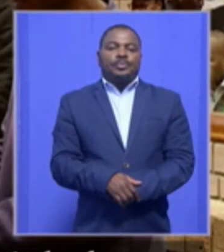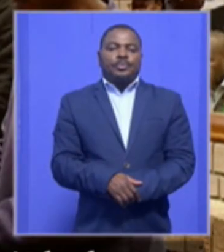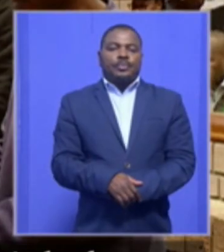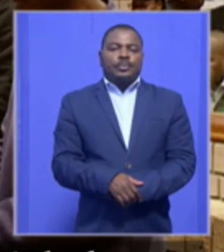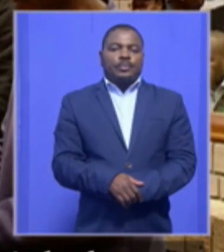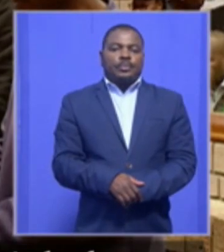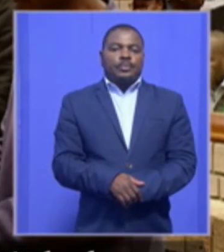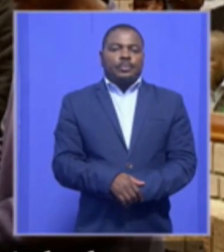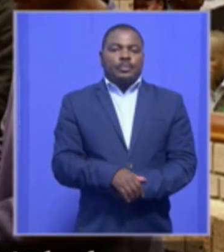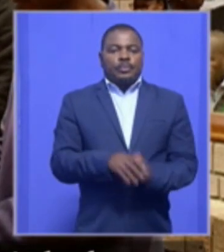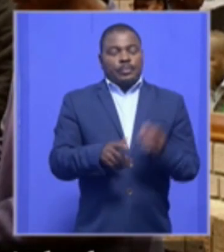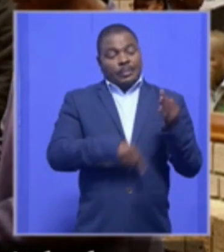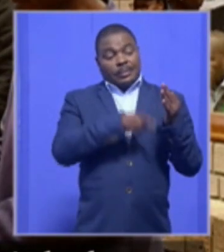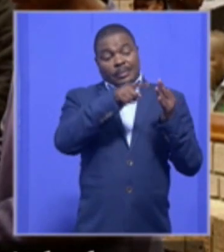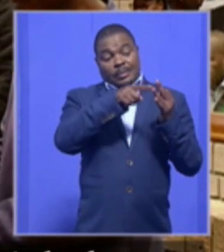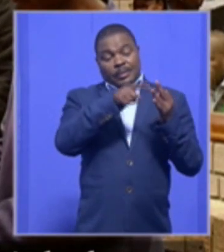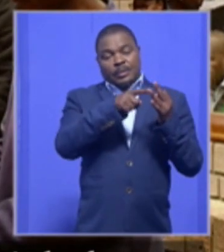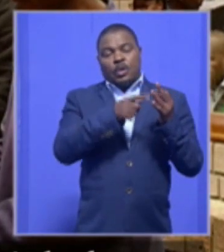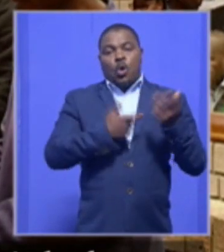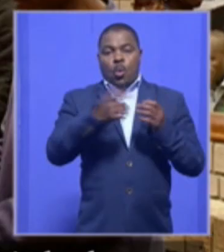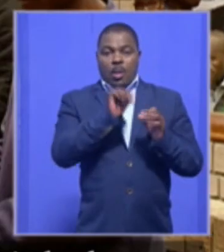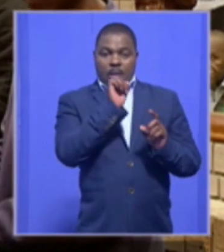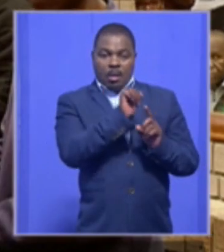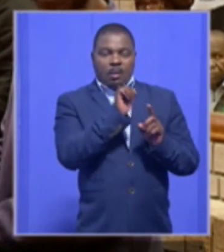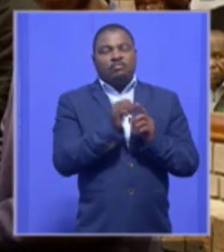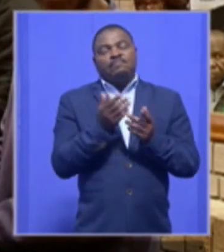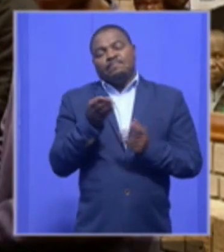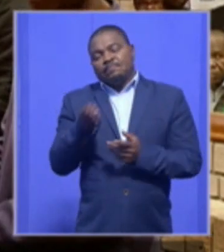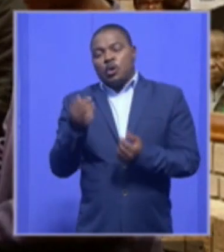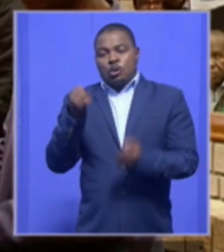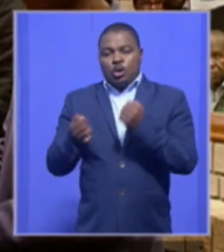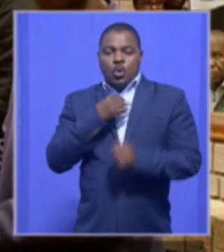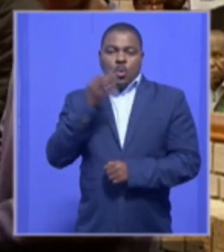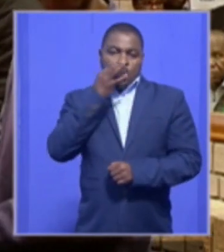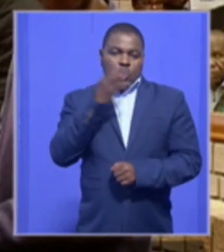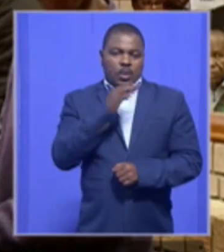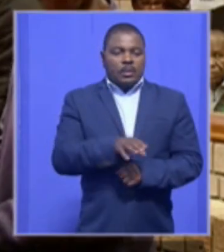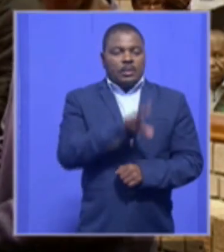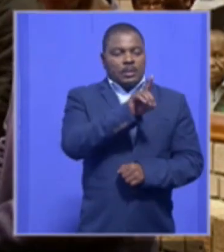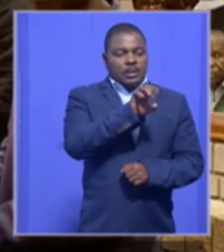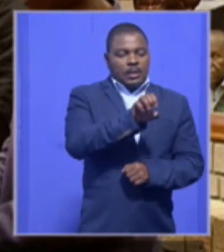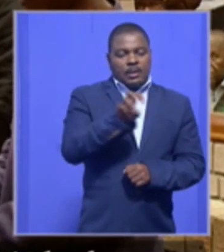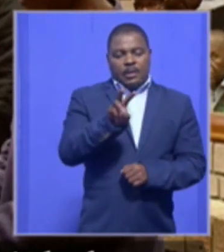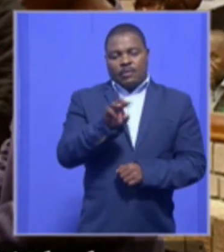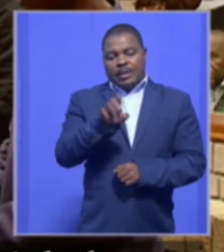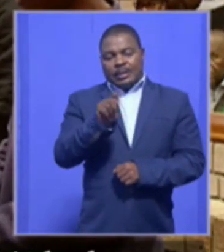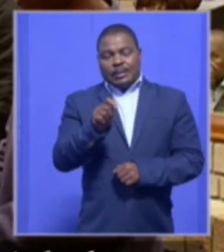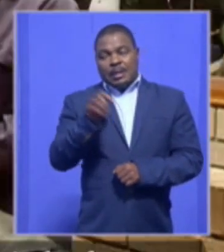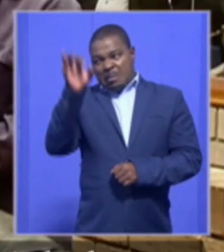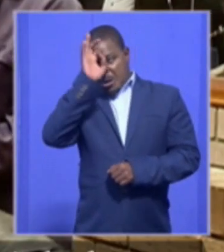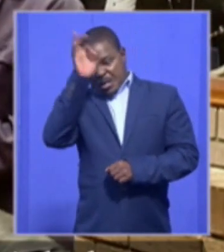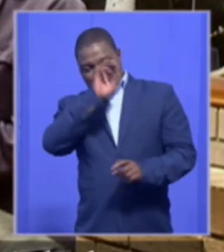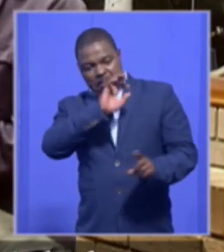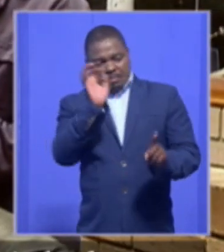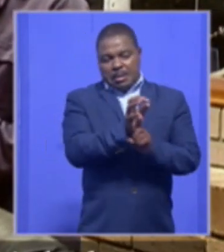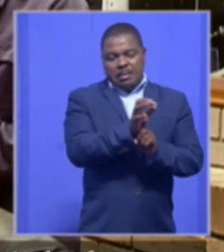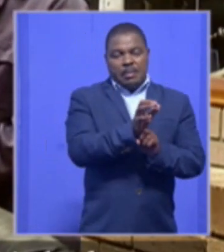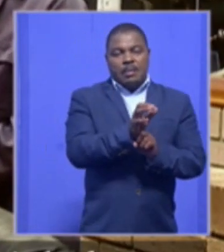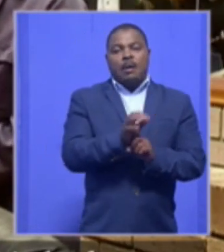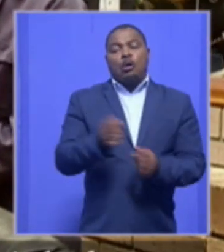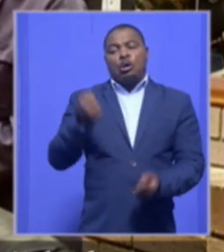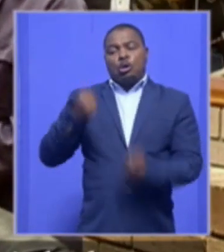Moeledi wa molatofadiwa wa bobedi o ne a bua kwa kgotlatshekelo gore Rudolf Divet o ne a tlhaselwa ke mapodisi. Kgotlatshekelo ya re